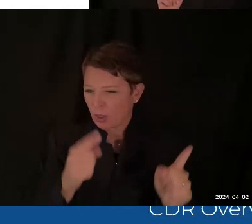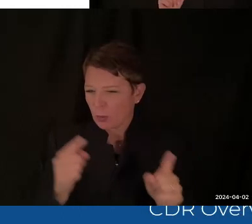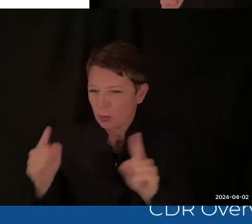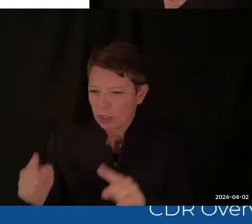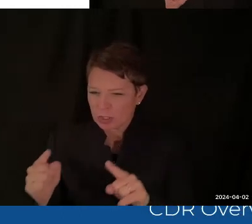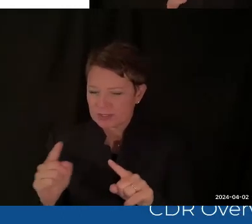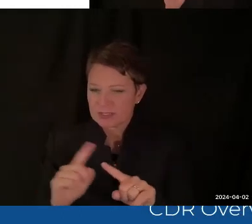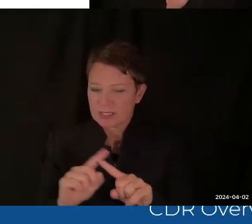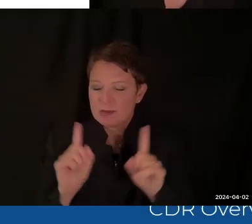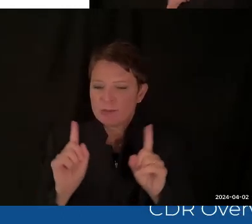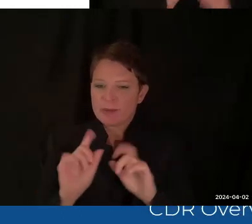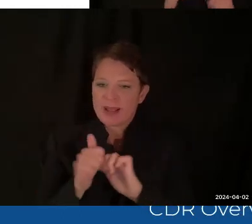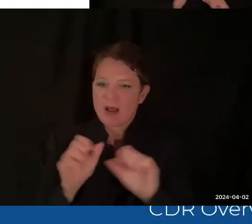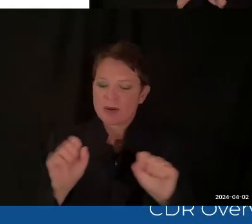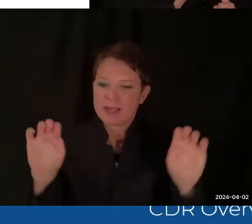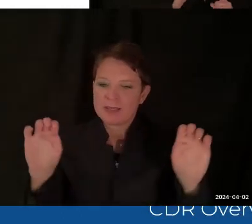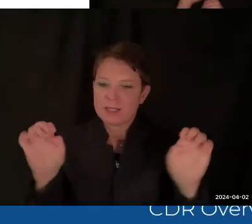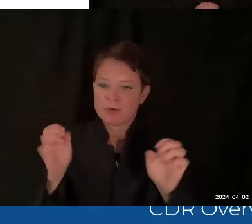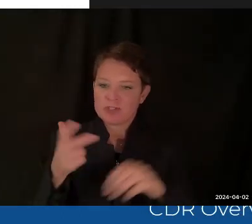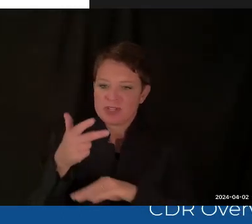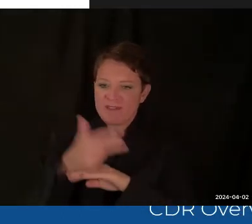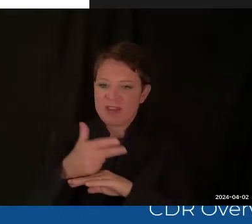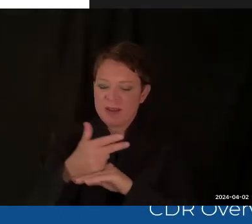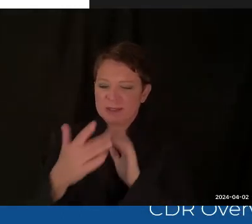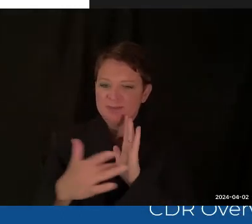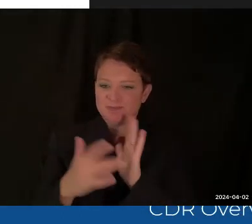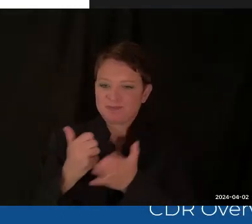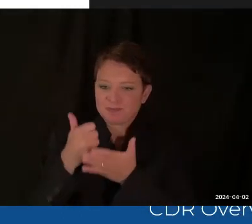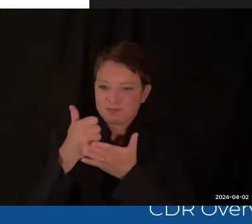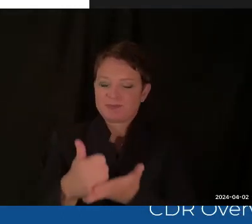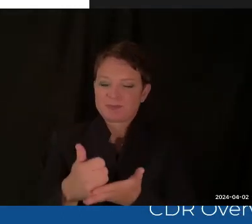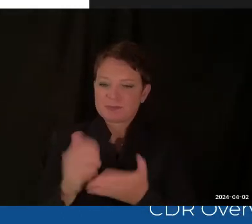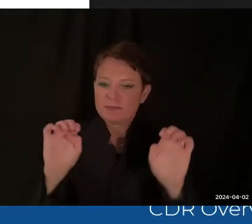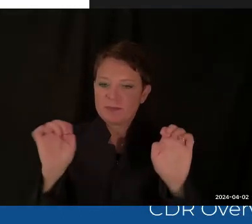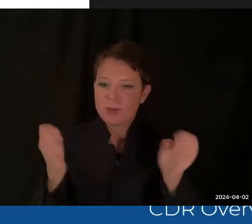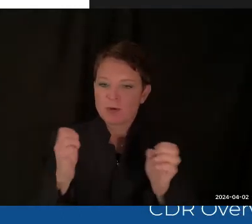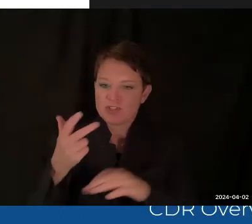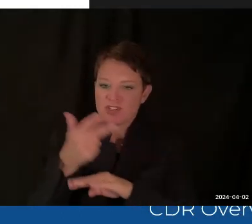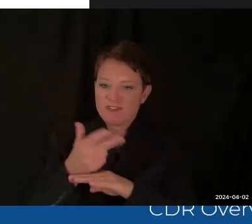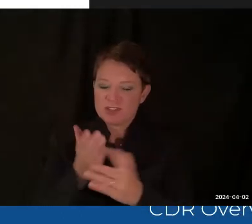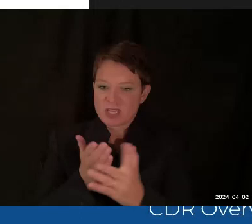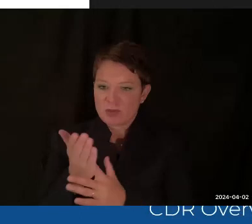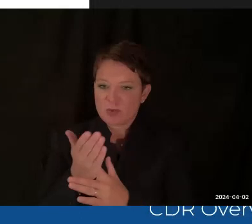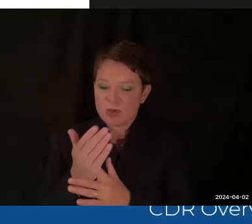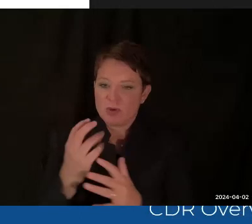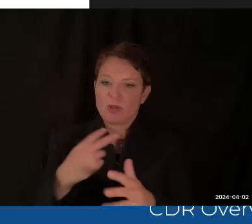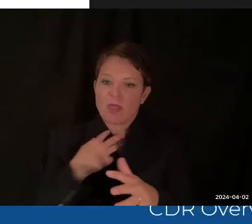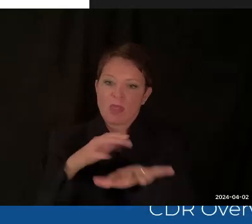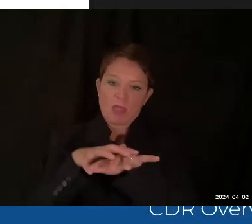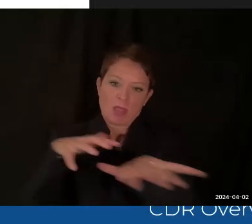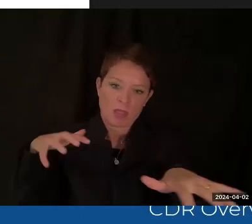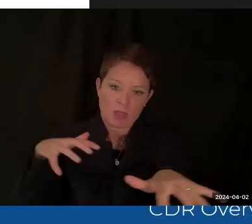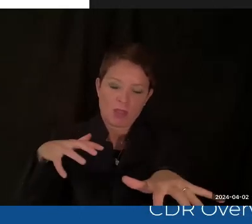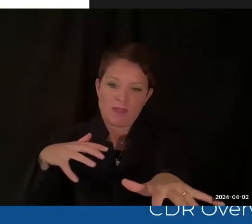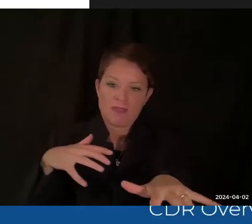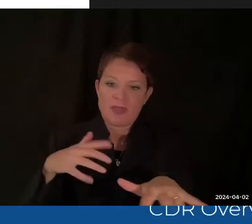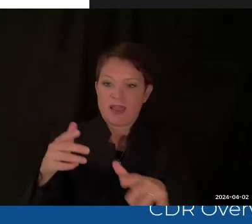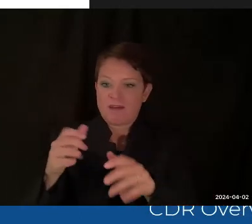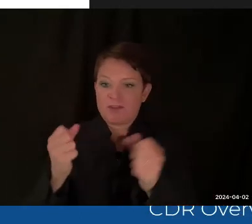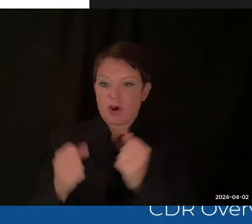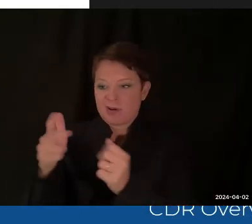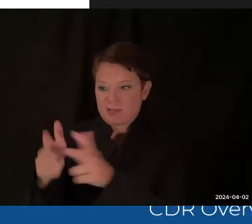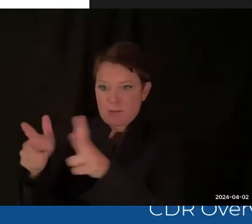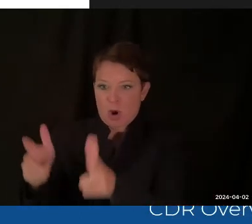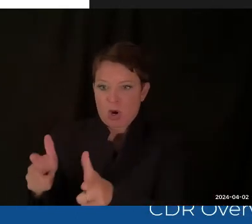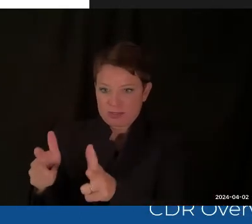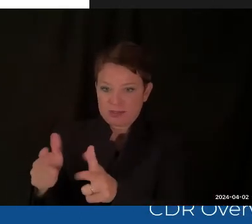but how would the emergency vehicle technology help emergency vehicles get through these clogged streets that might have a double parked car